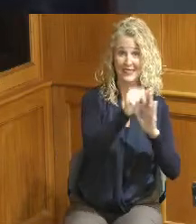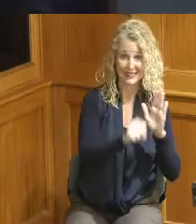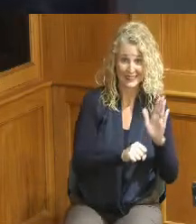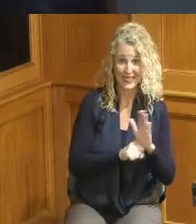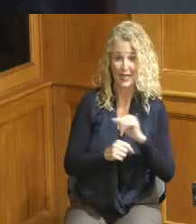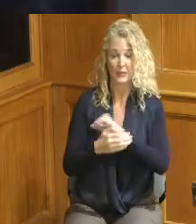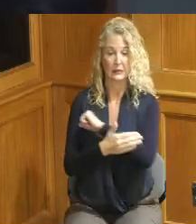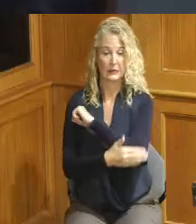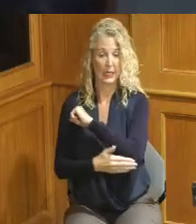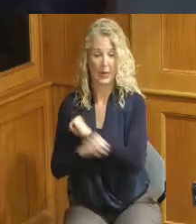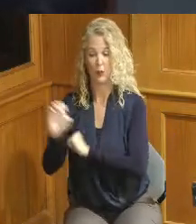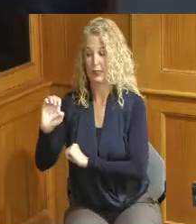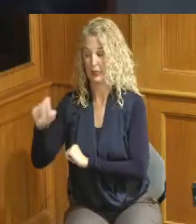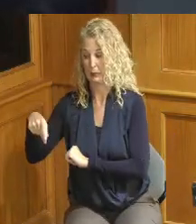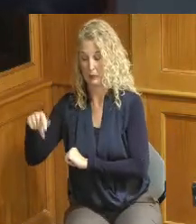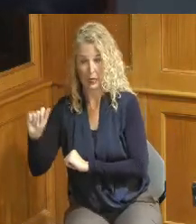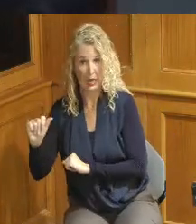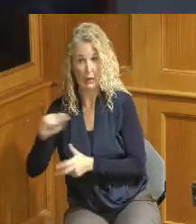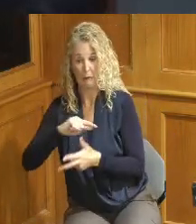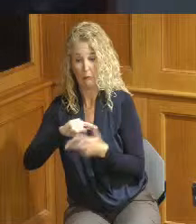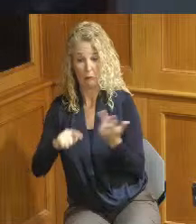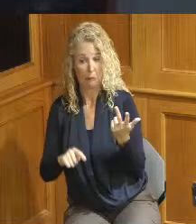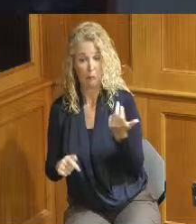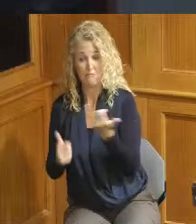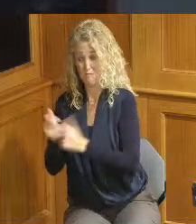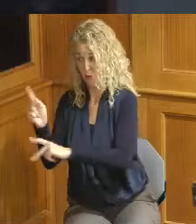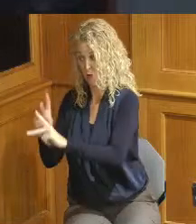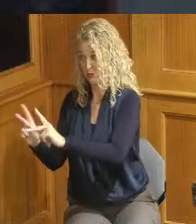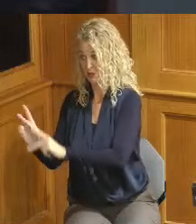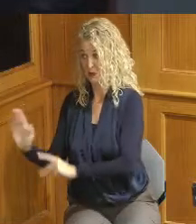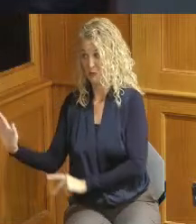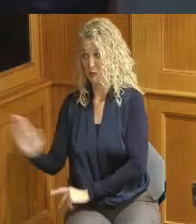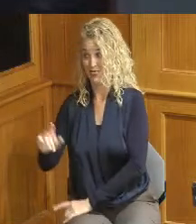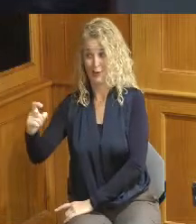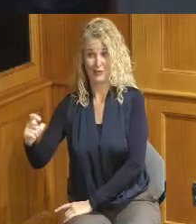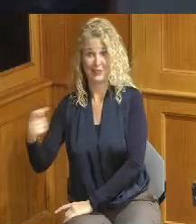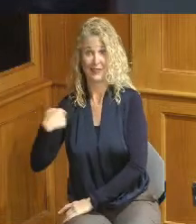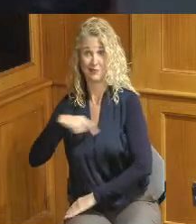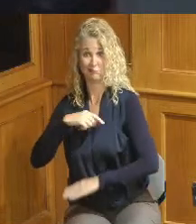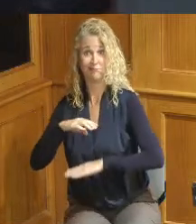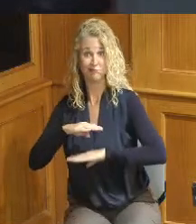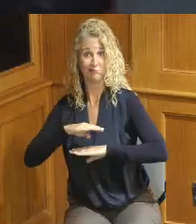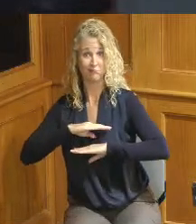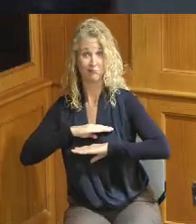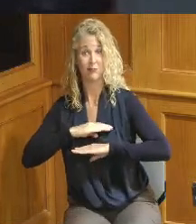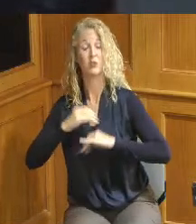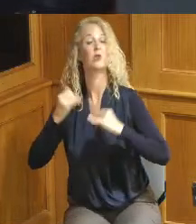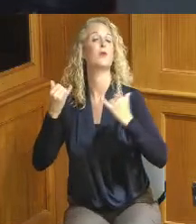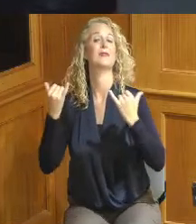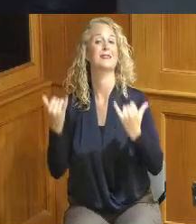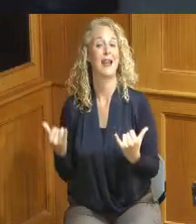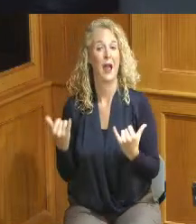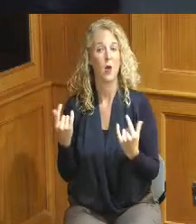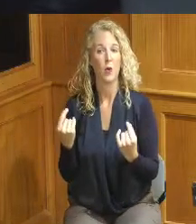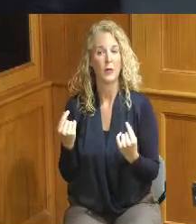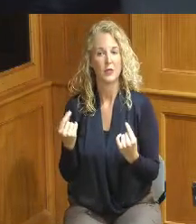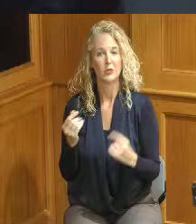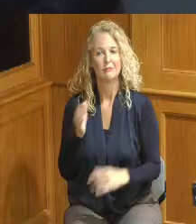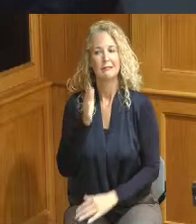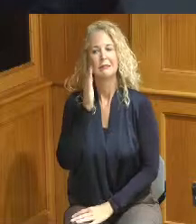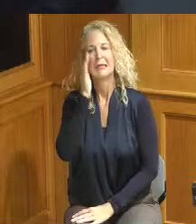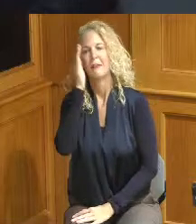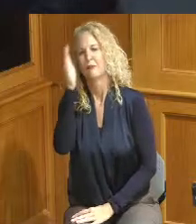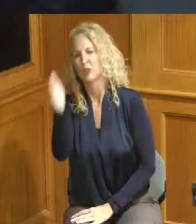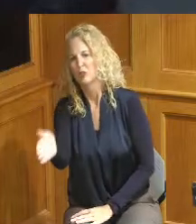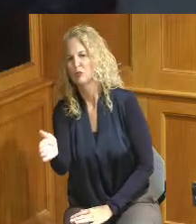the EPA coming in, we've been able to meet most people's needs. And then now it's just sort of the long-term concerns. There was a press conference last